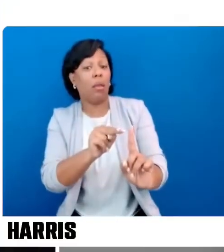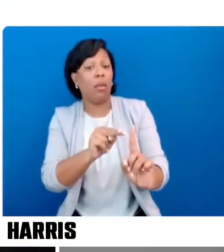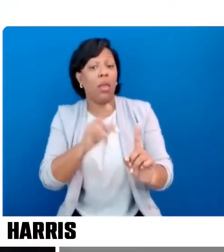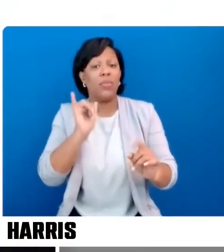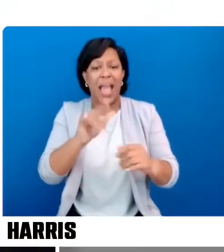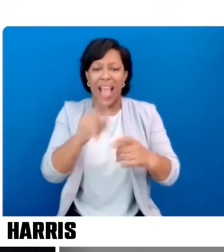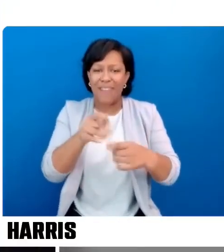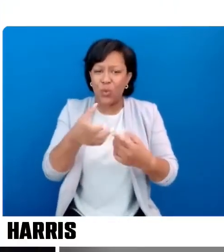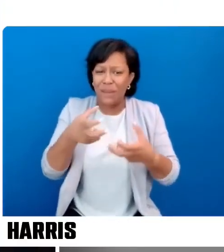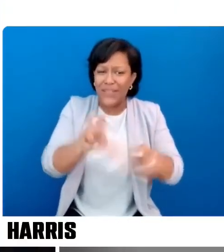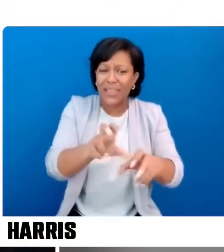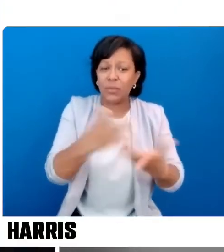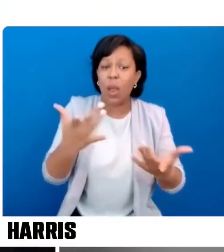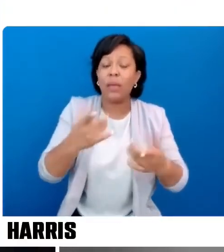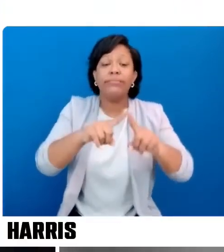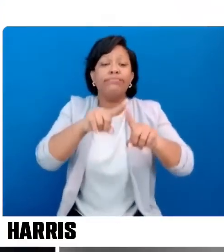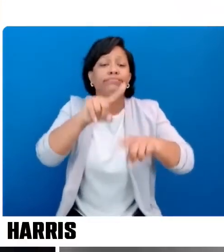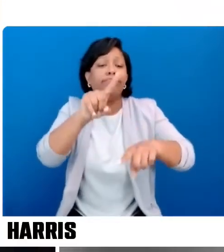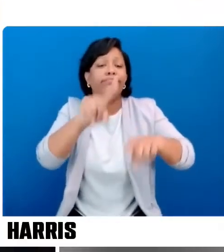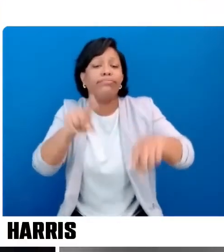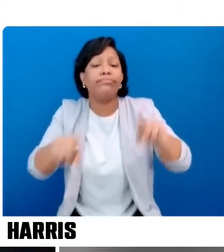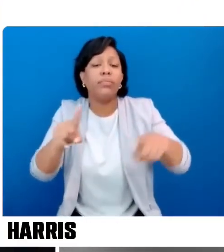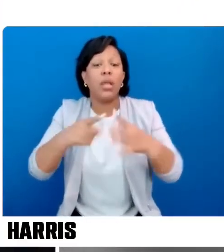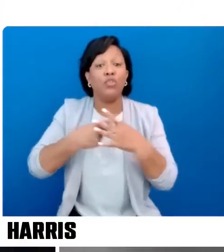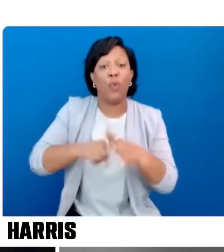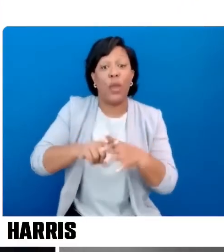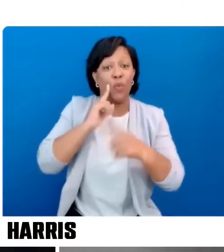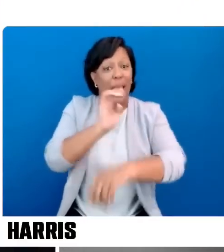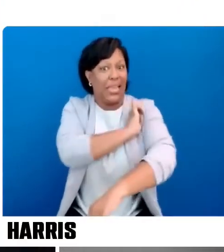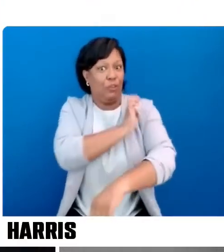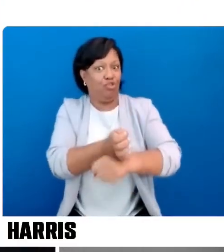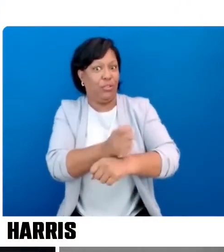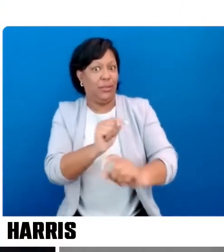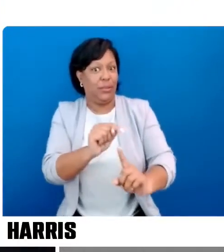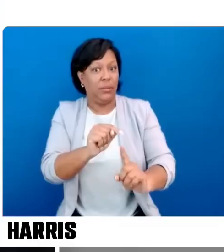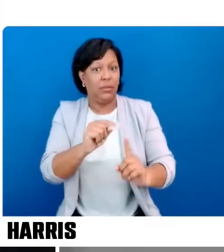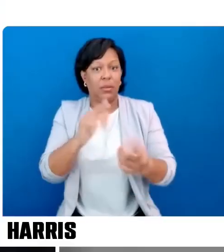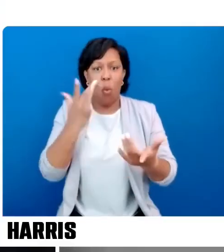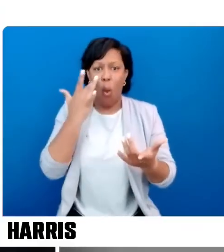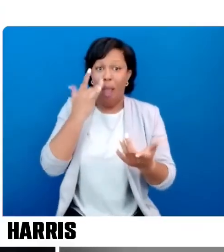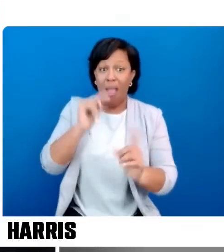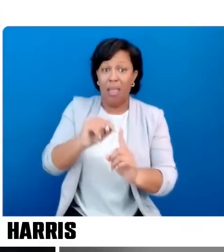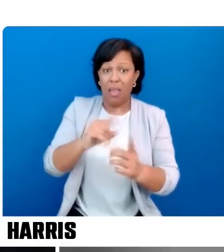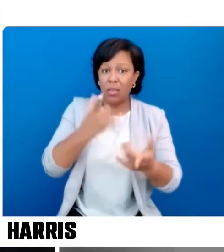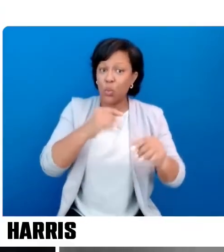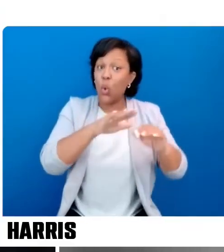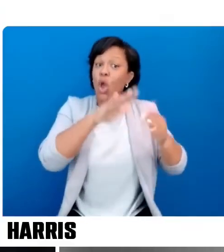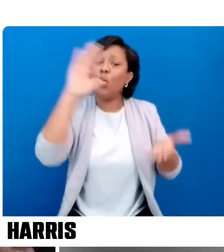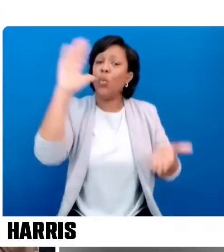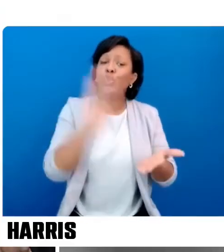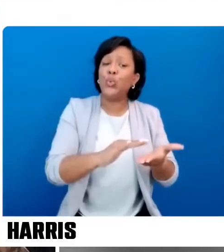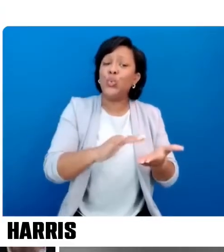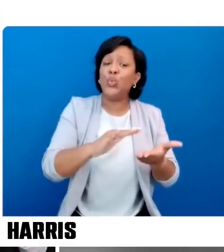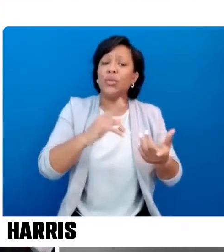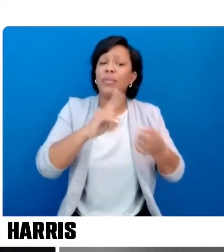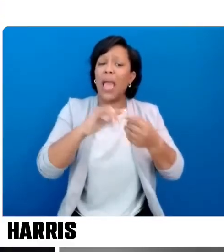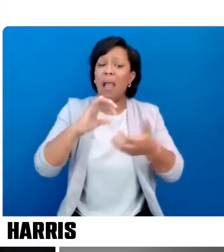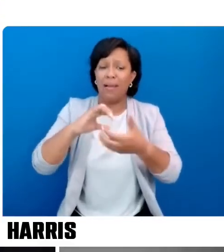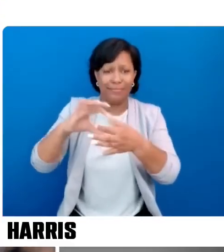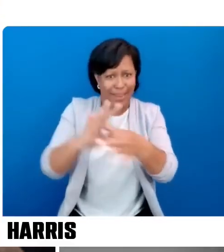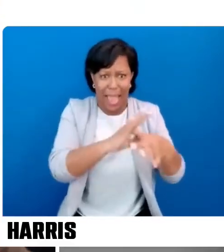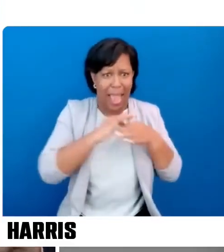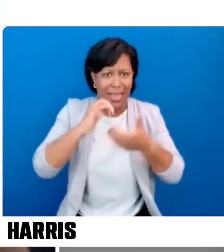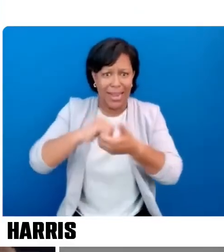sources of energy so we reduce our reliance on foreign oil. We have had the largest increase